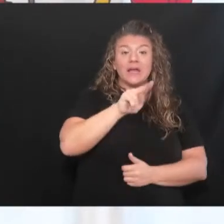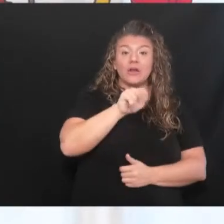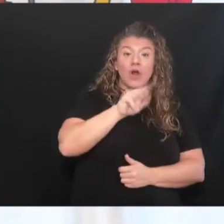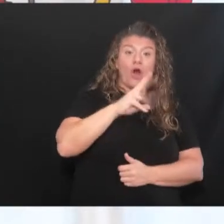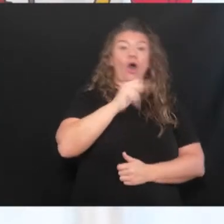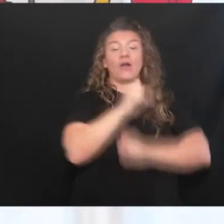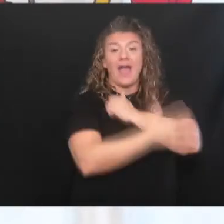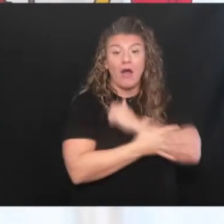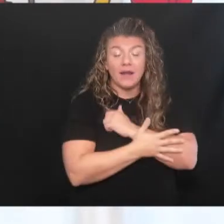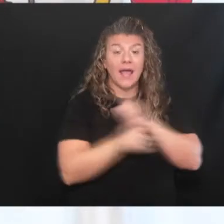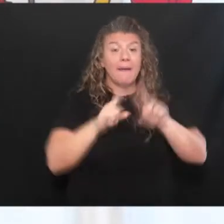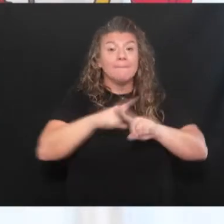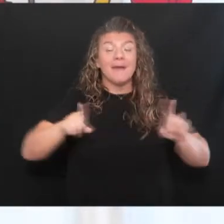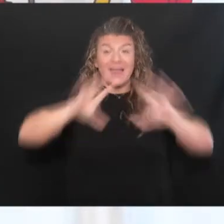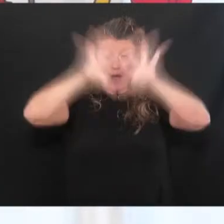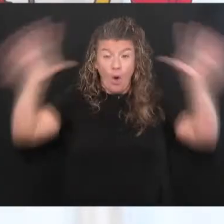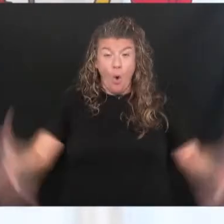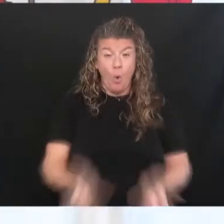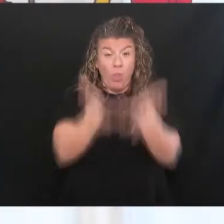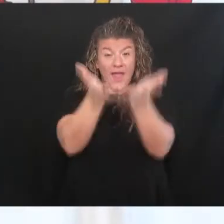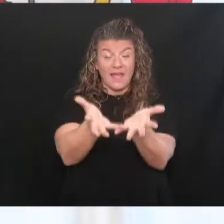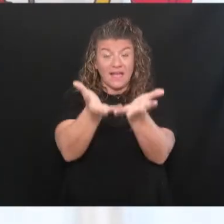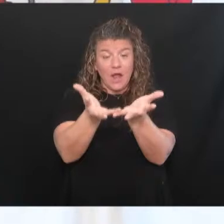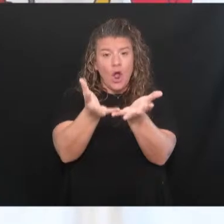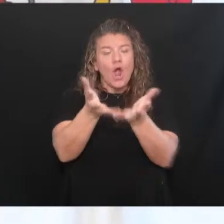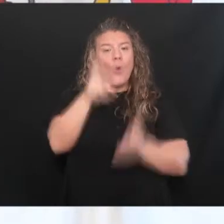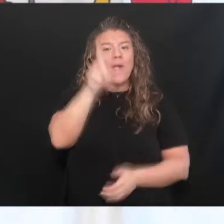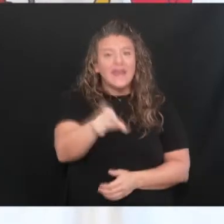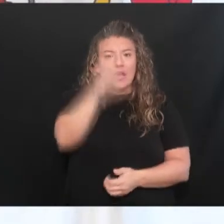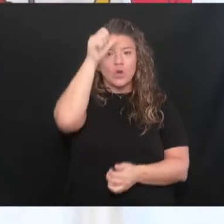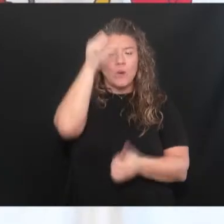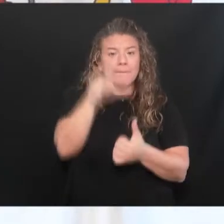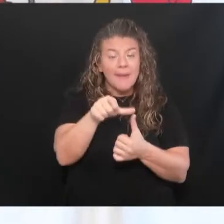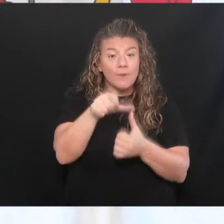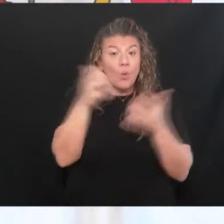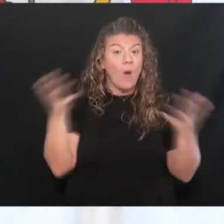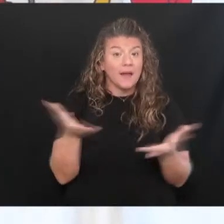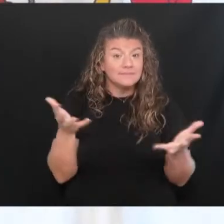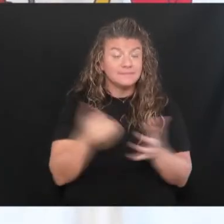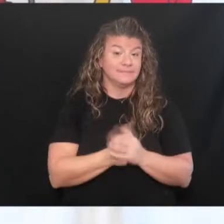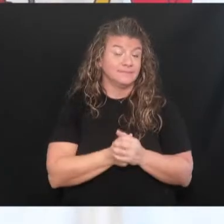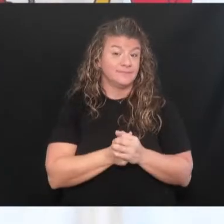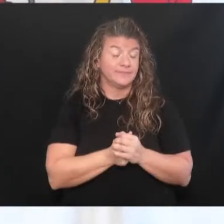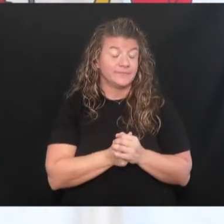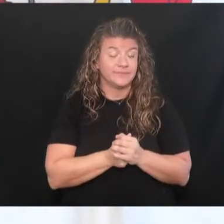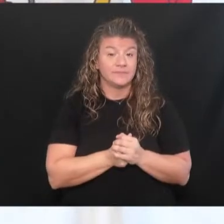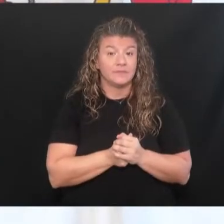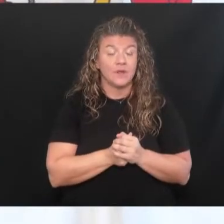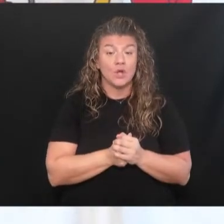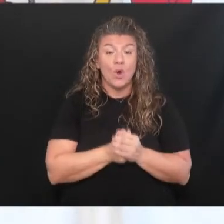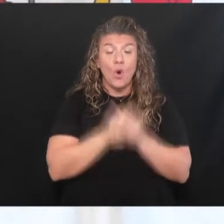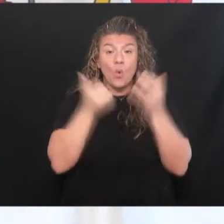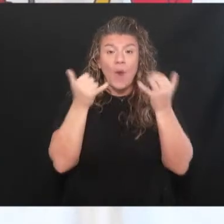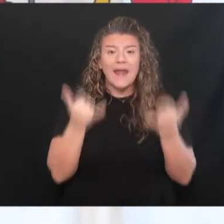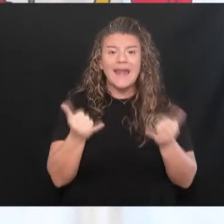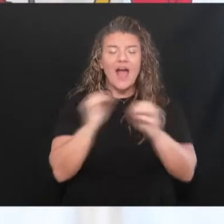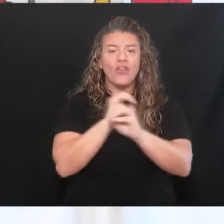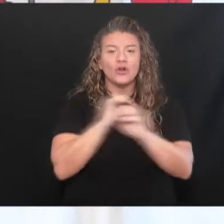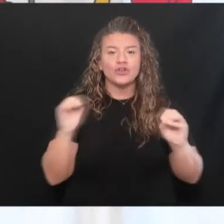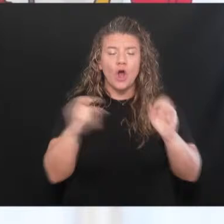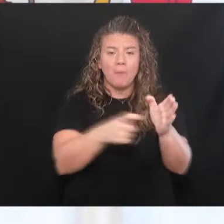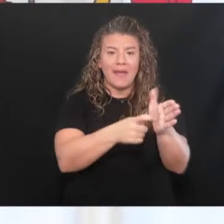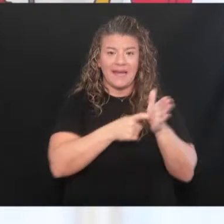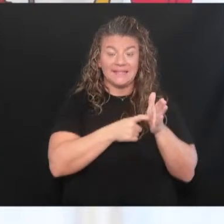but the net of the whole thing is we need to remember that right now there are no mandates, there are no plans